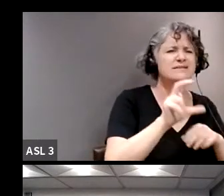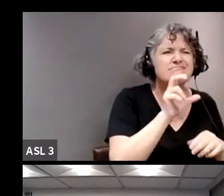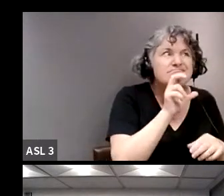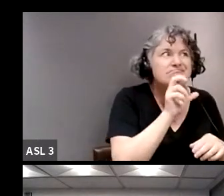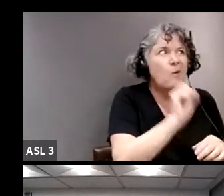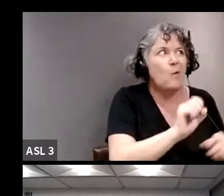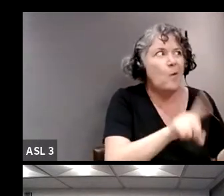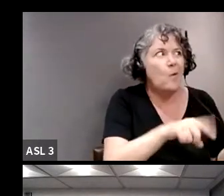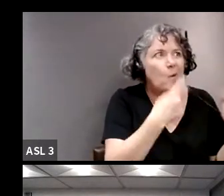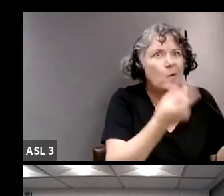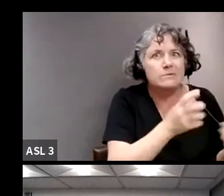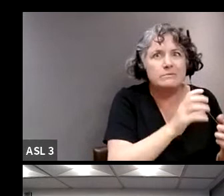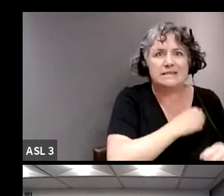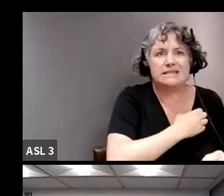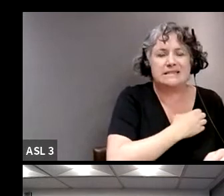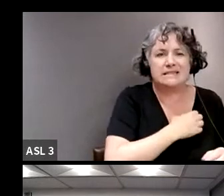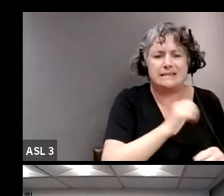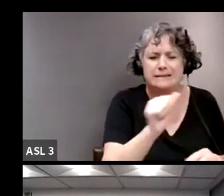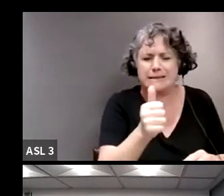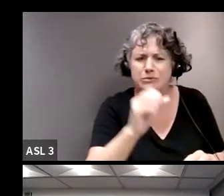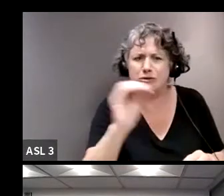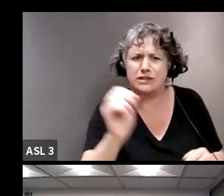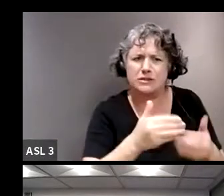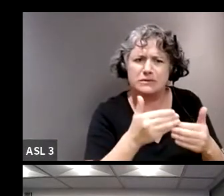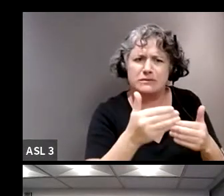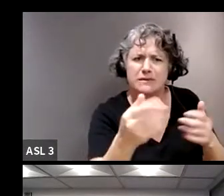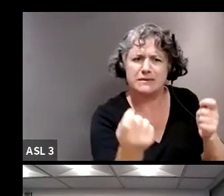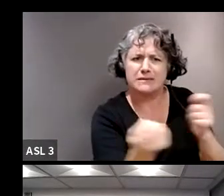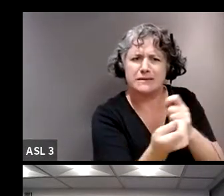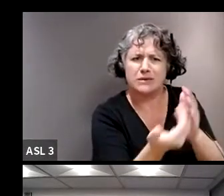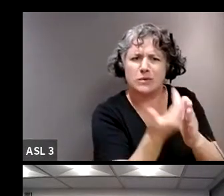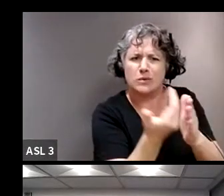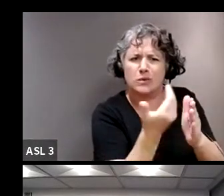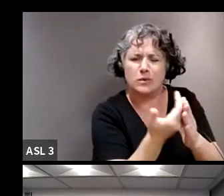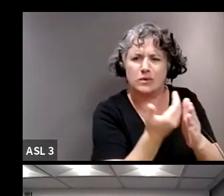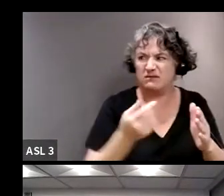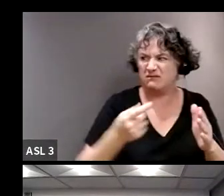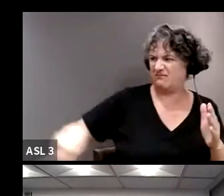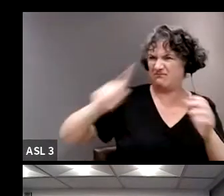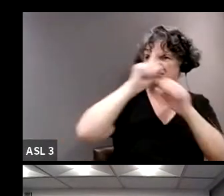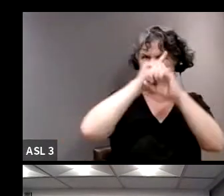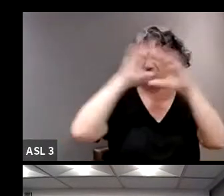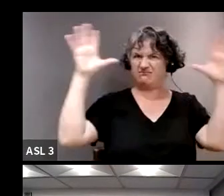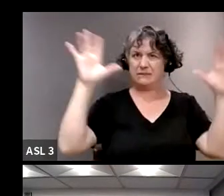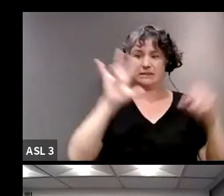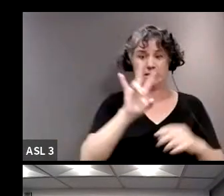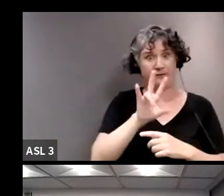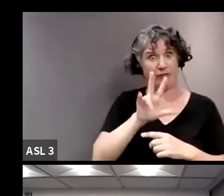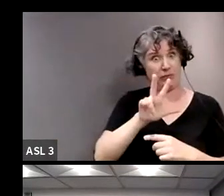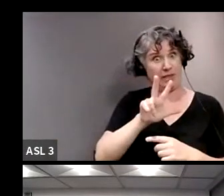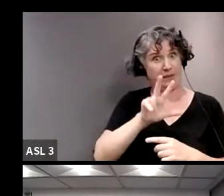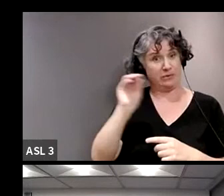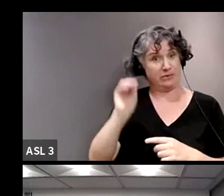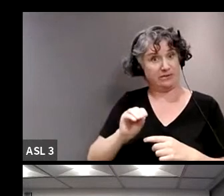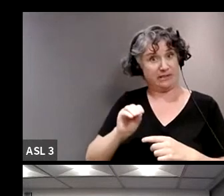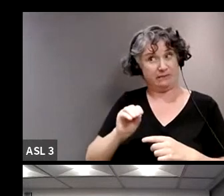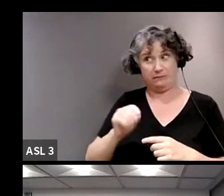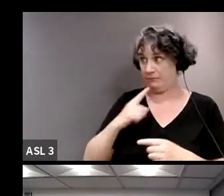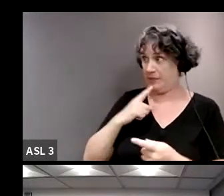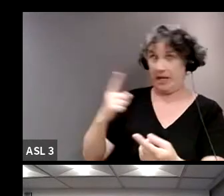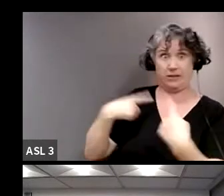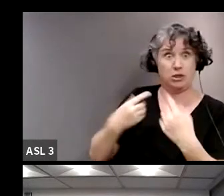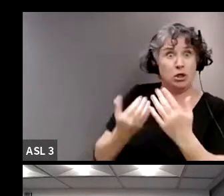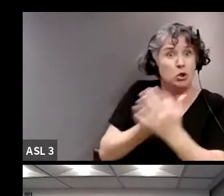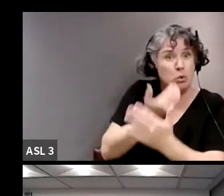percent going to change that may not be the balance that the public was imagining when 73 said in the police survey that they wanted